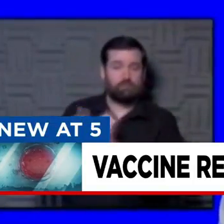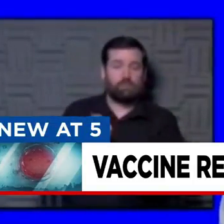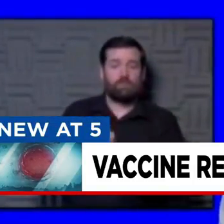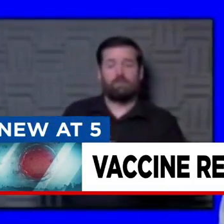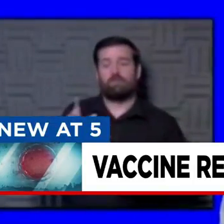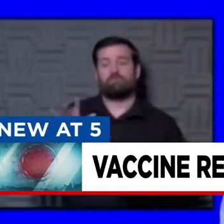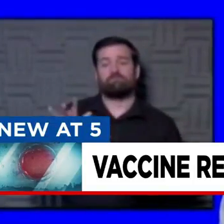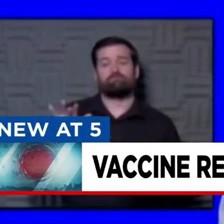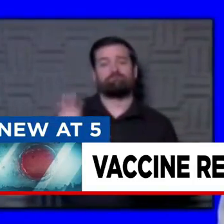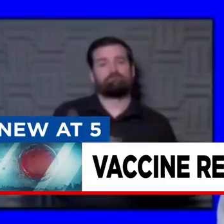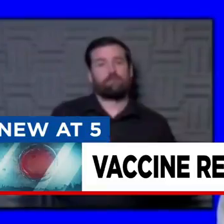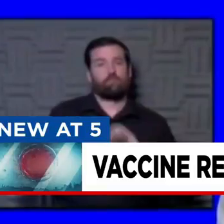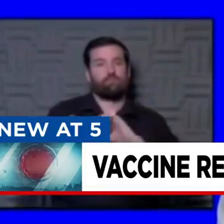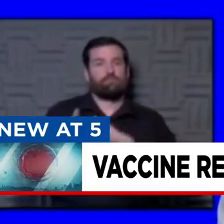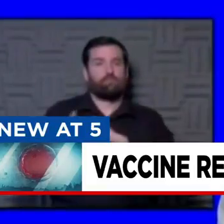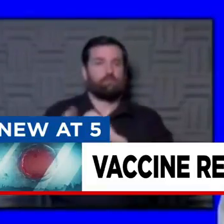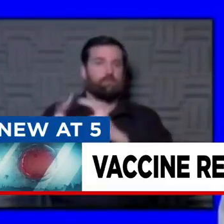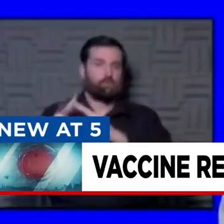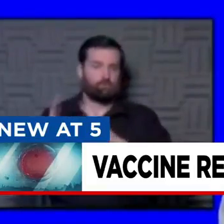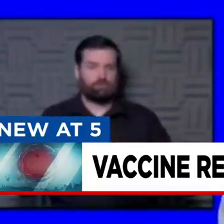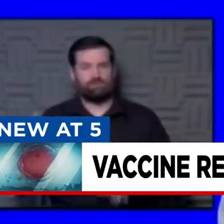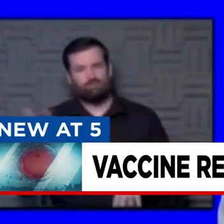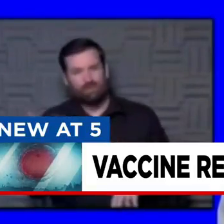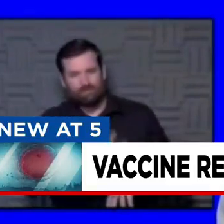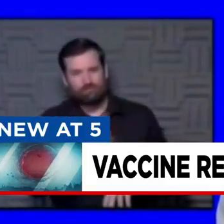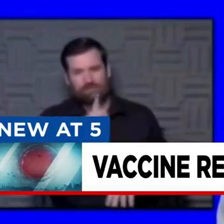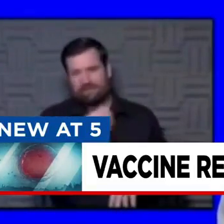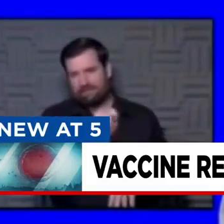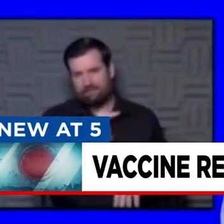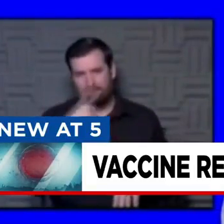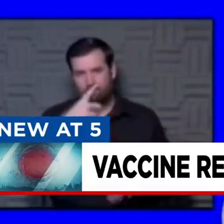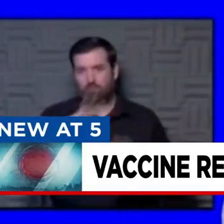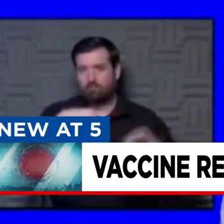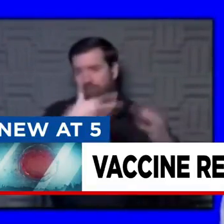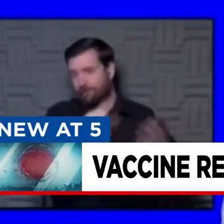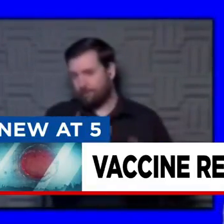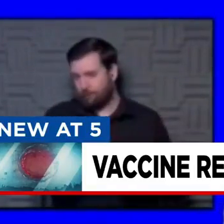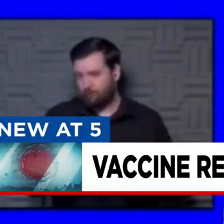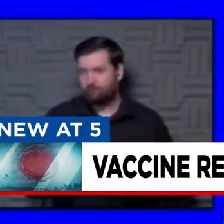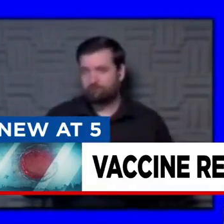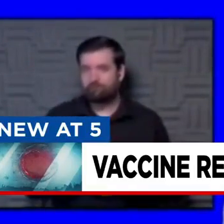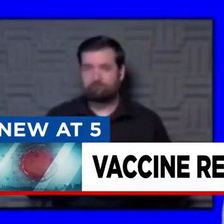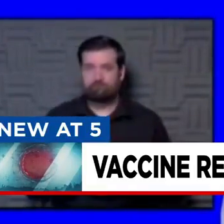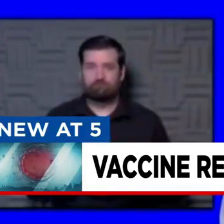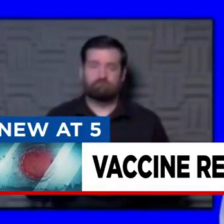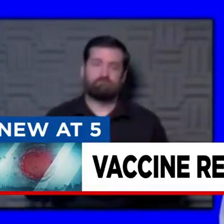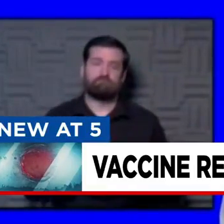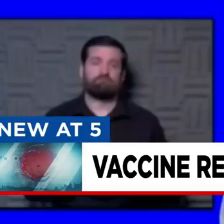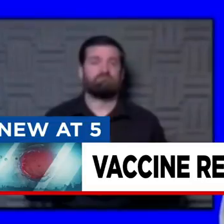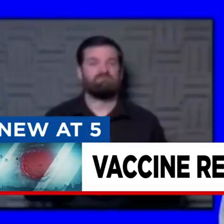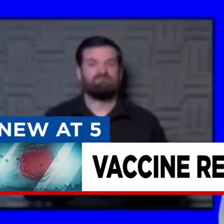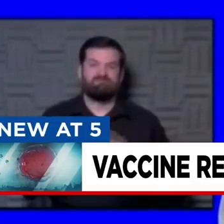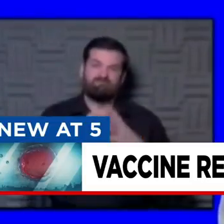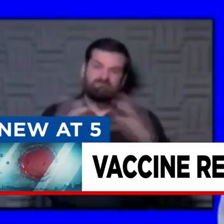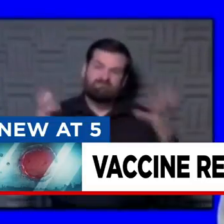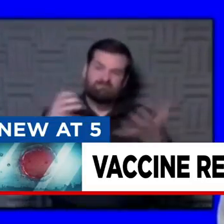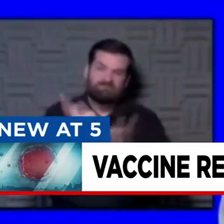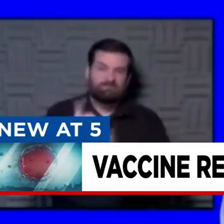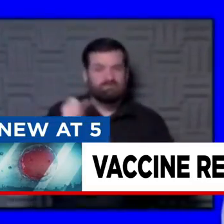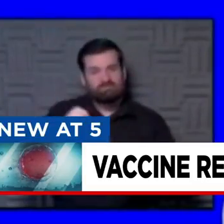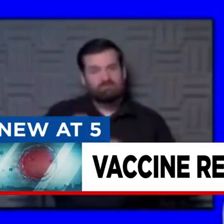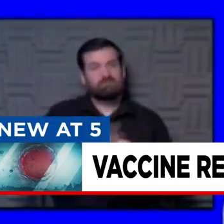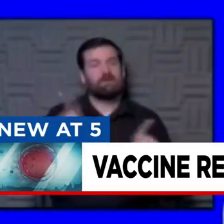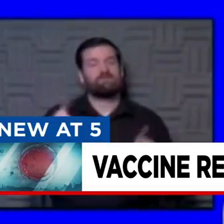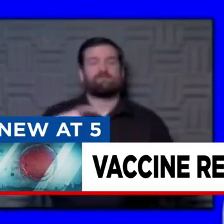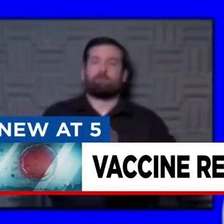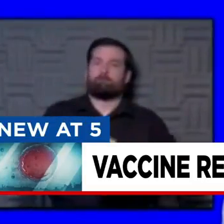with our partners out west in western Kansas to help get them that as well. So there is a lot of help, but I think it does